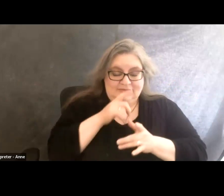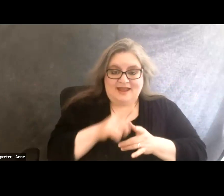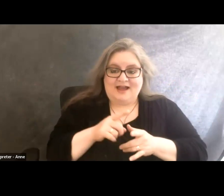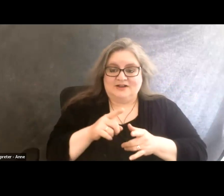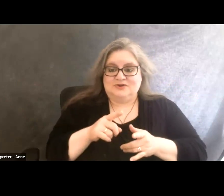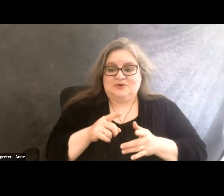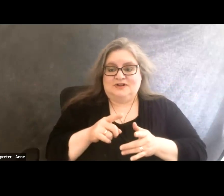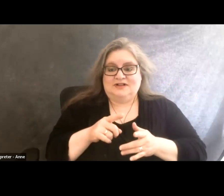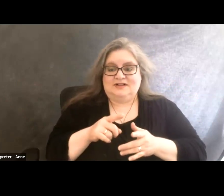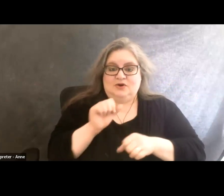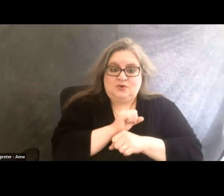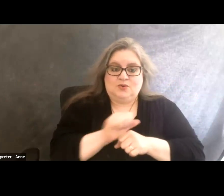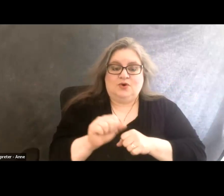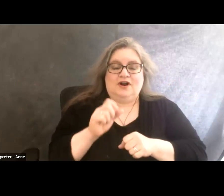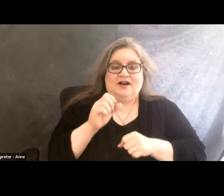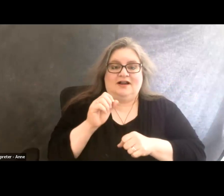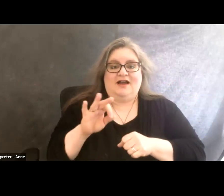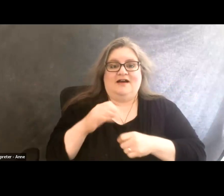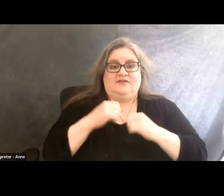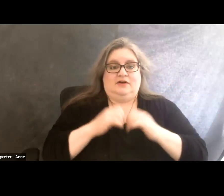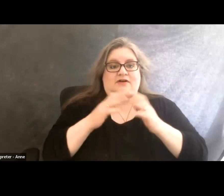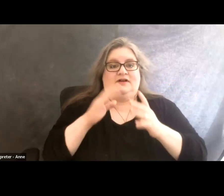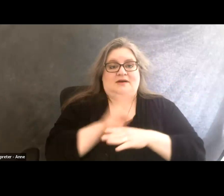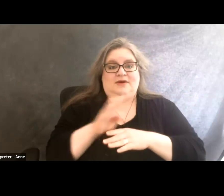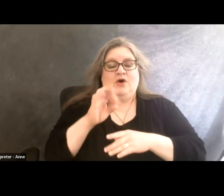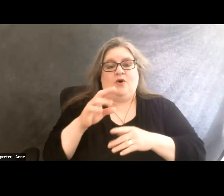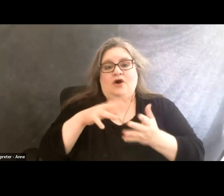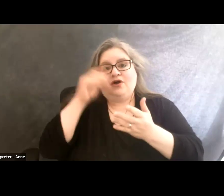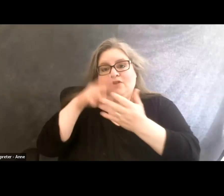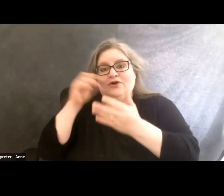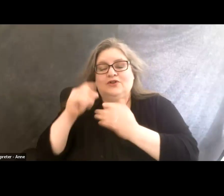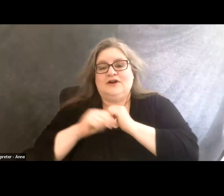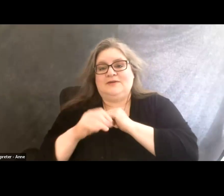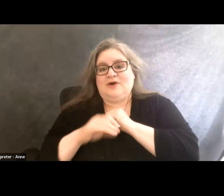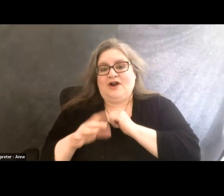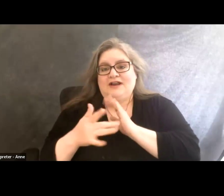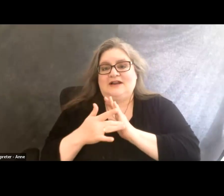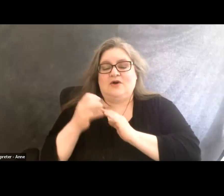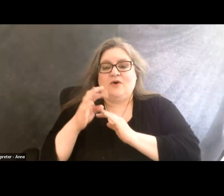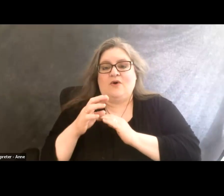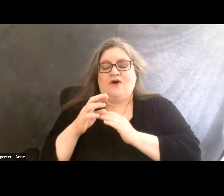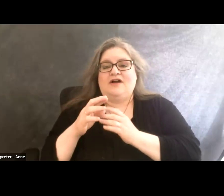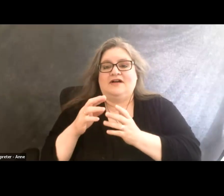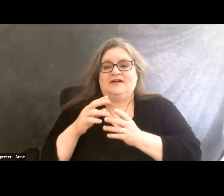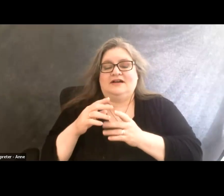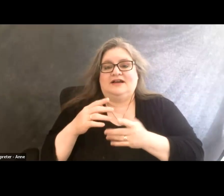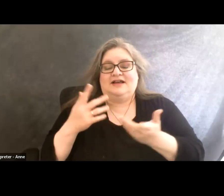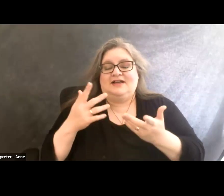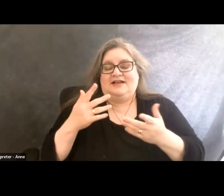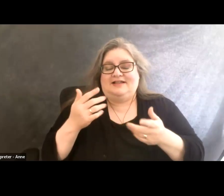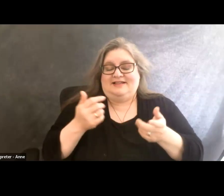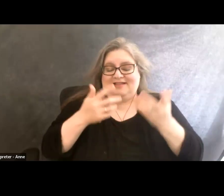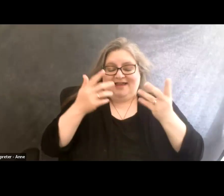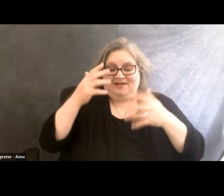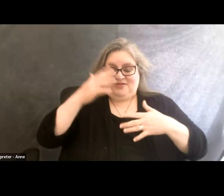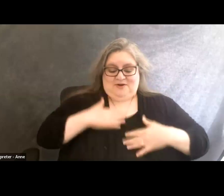actual work of creating a business or learning marketing techniques, right? So that they're getting, their nervous systems